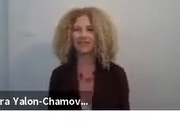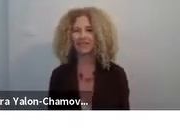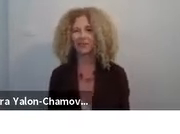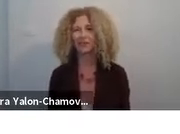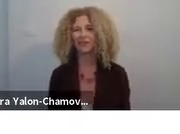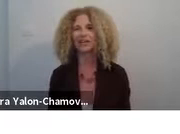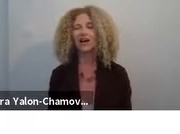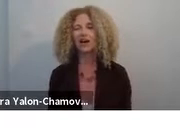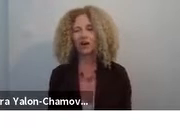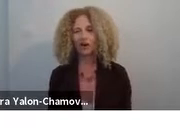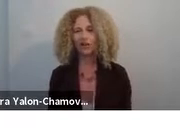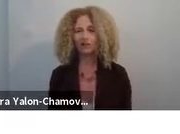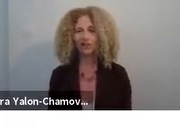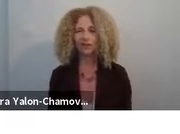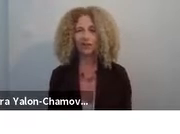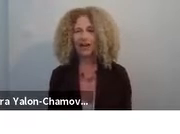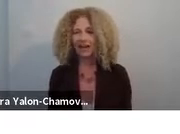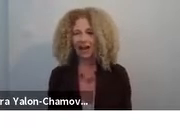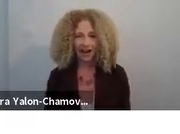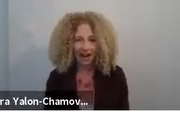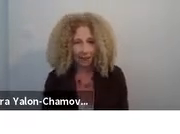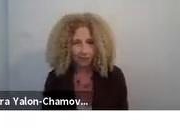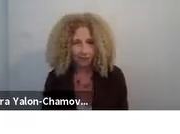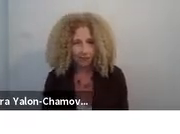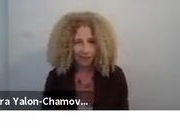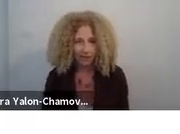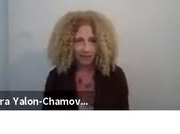to be here with all of you.